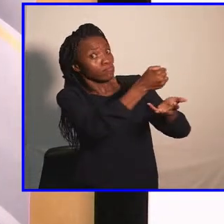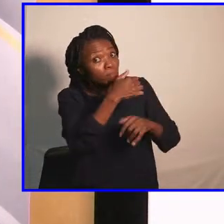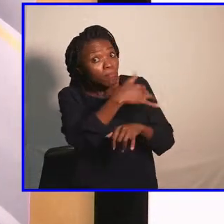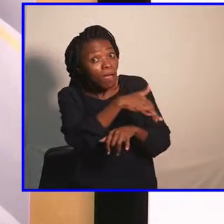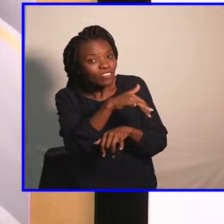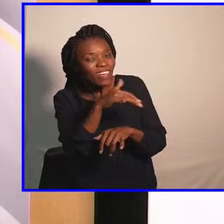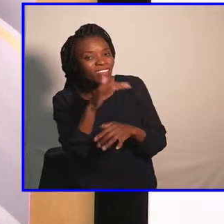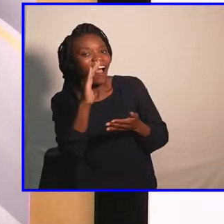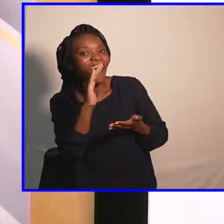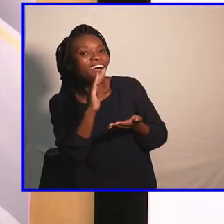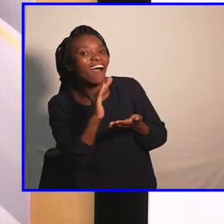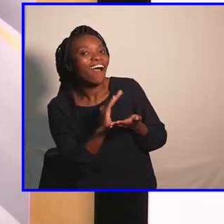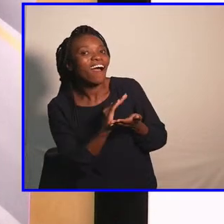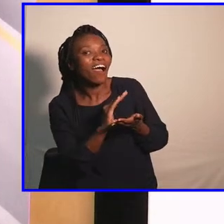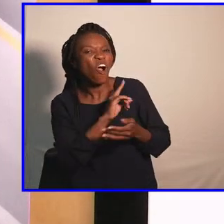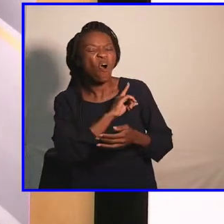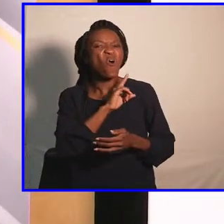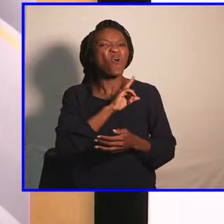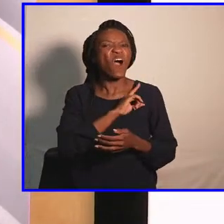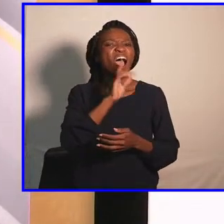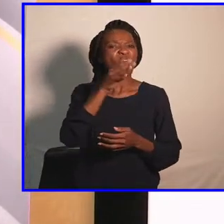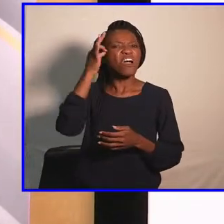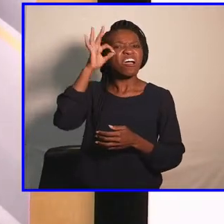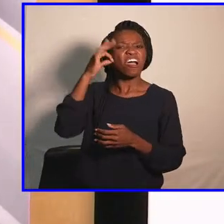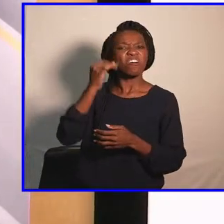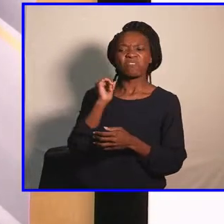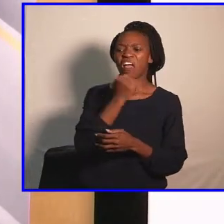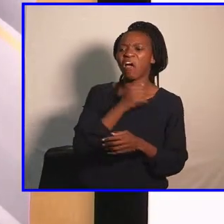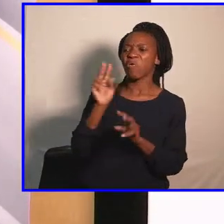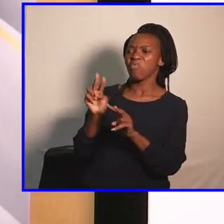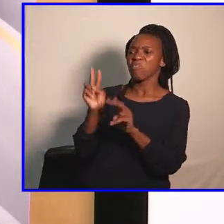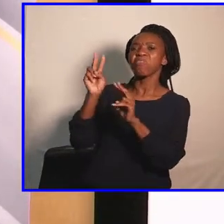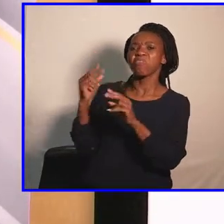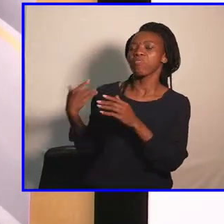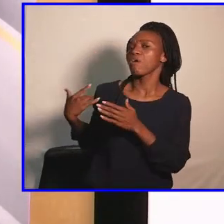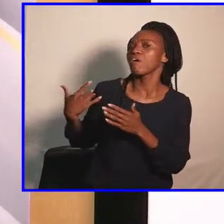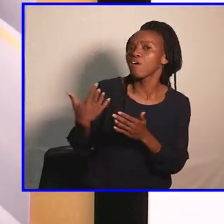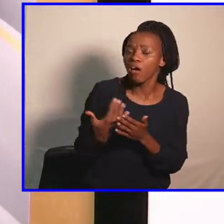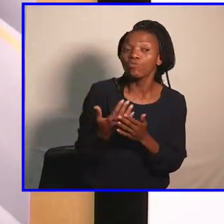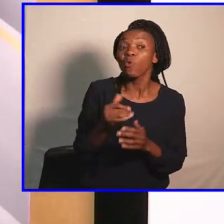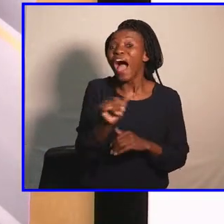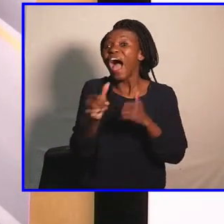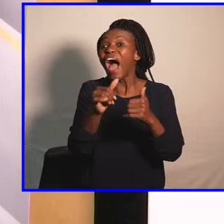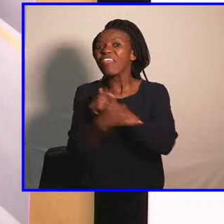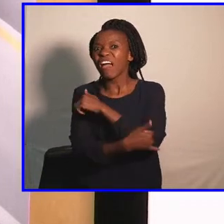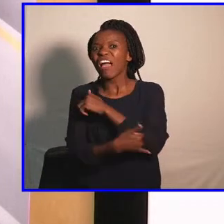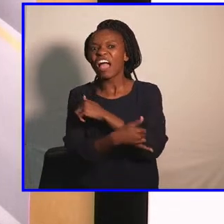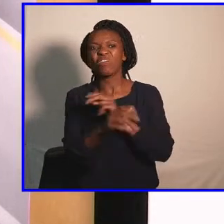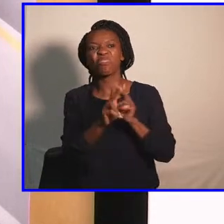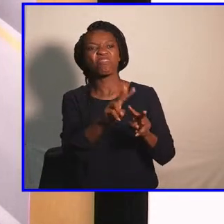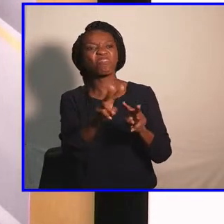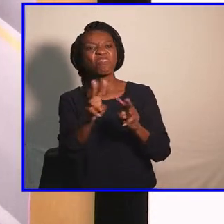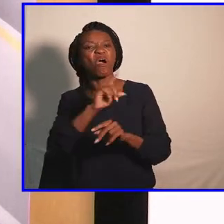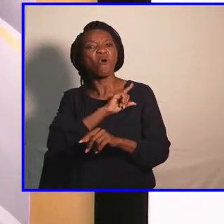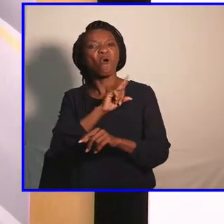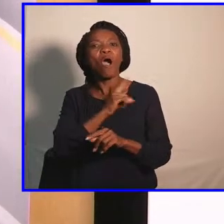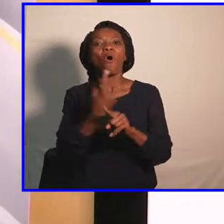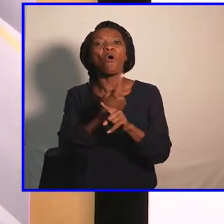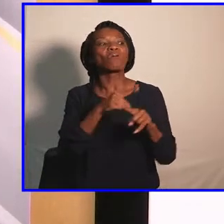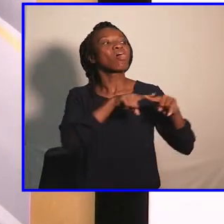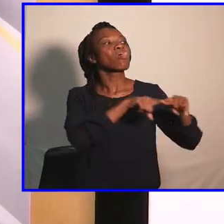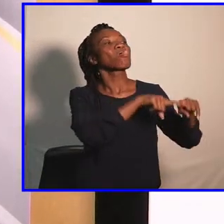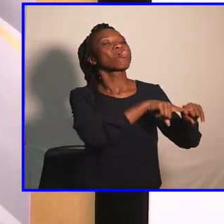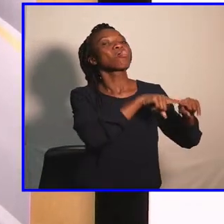undermine our sovereignty, as we've witnessed in other countries that